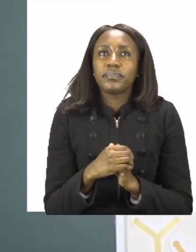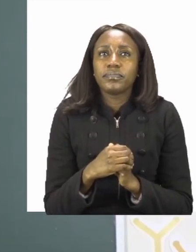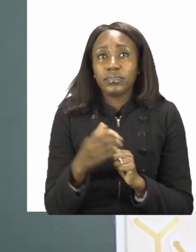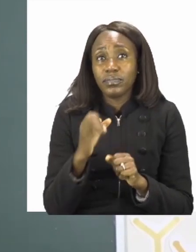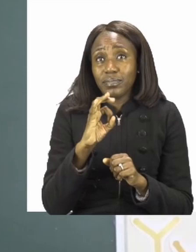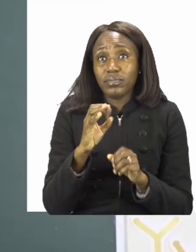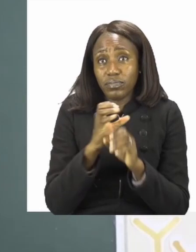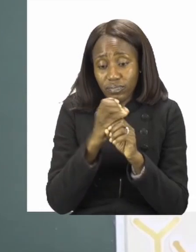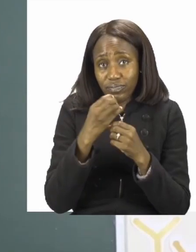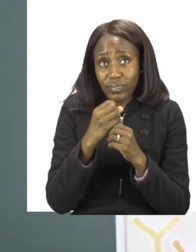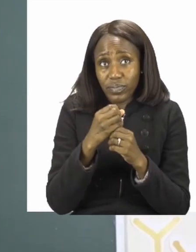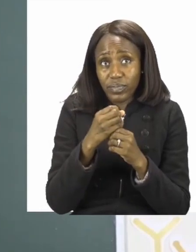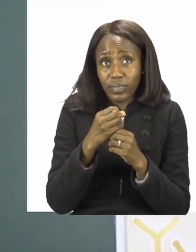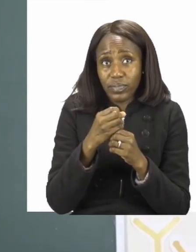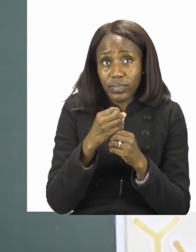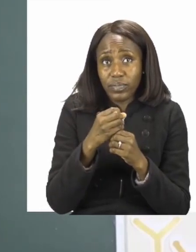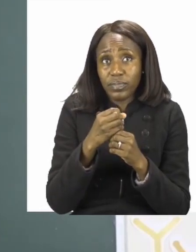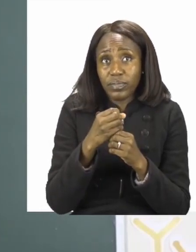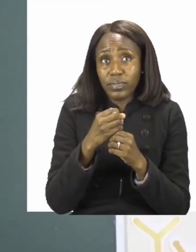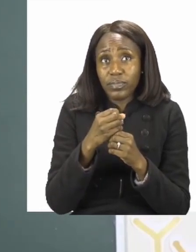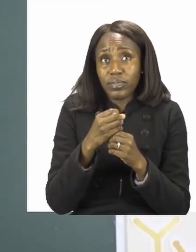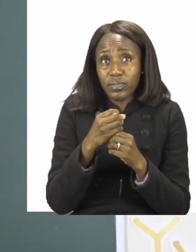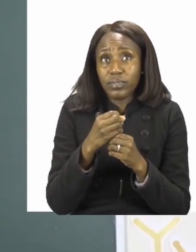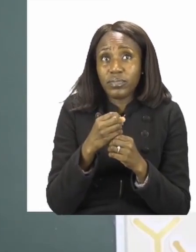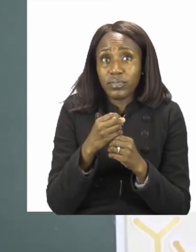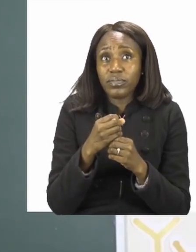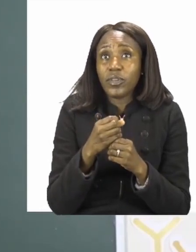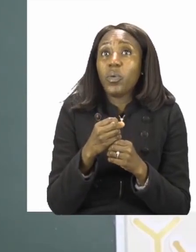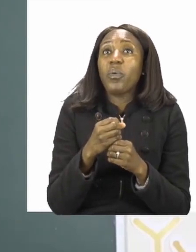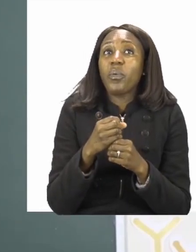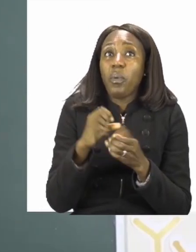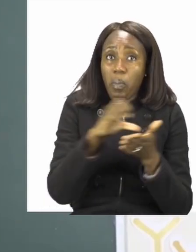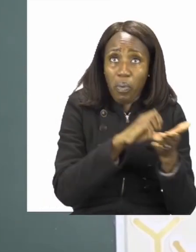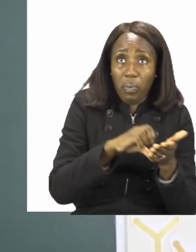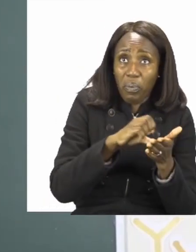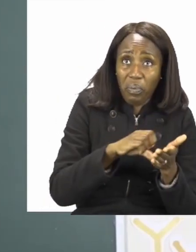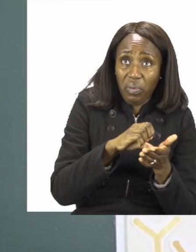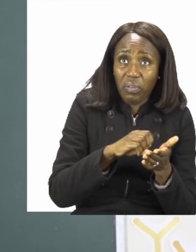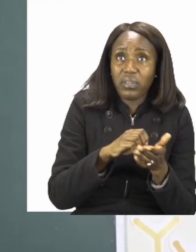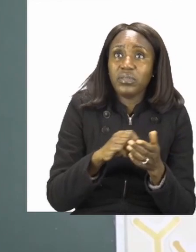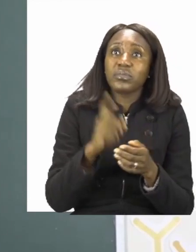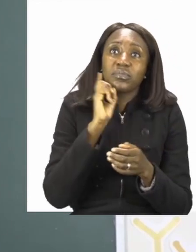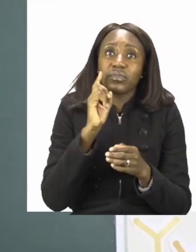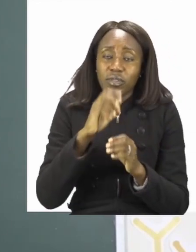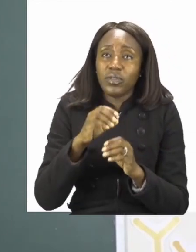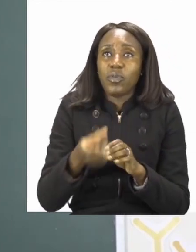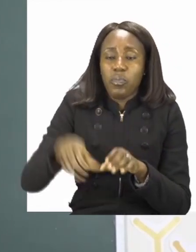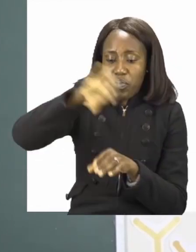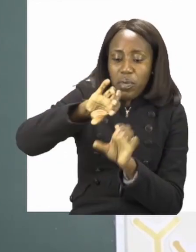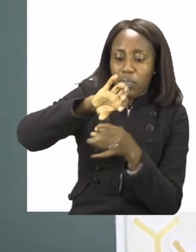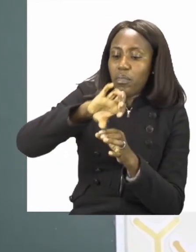open it and tip it, we know that water will definitely come out, just like when it says